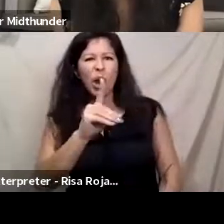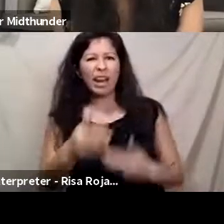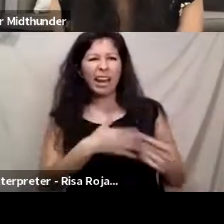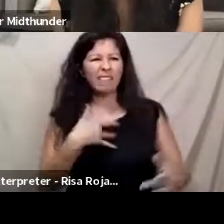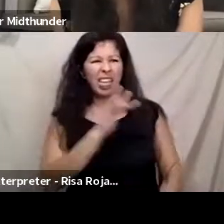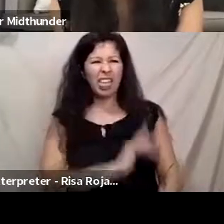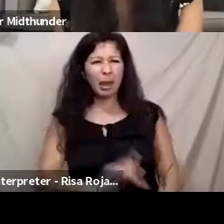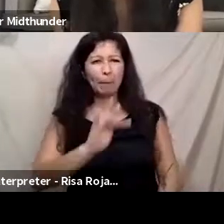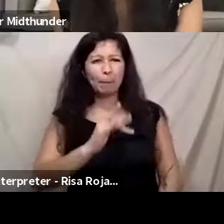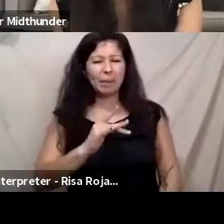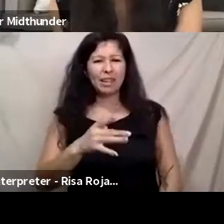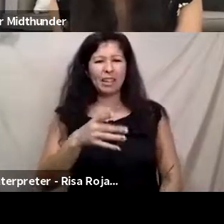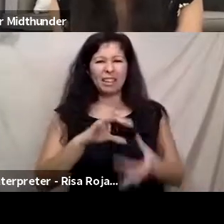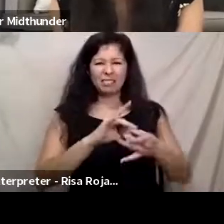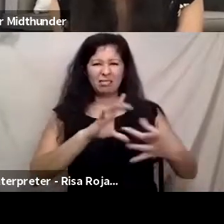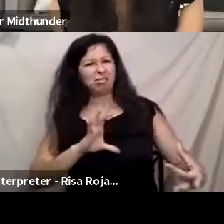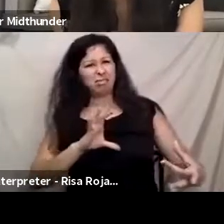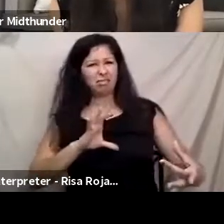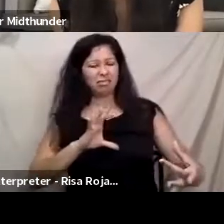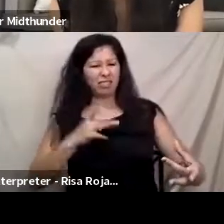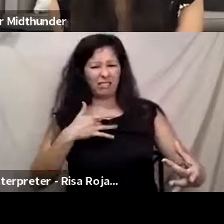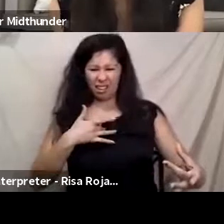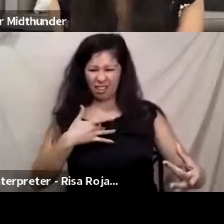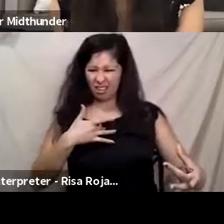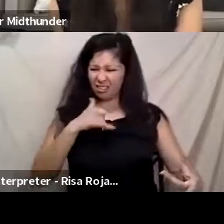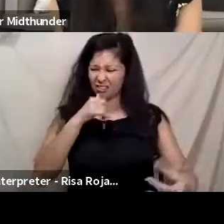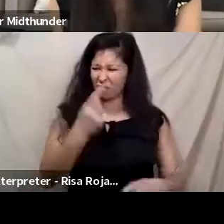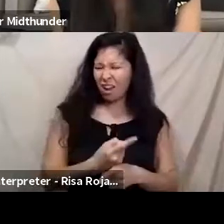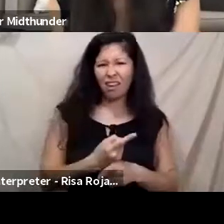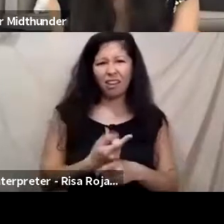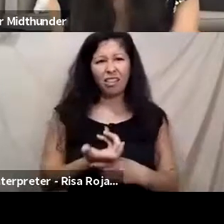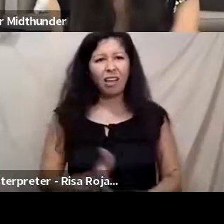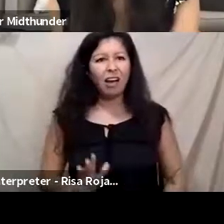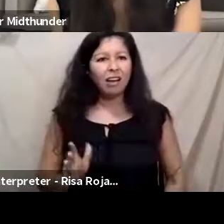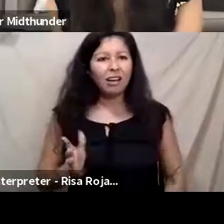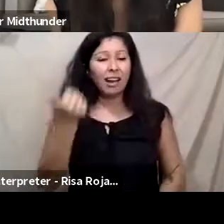emptiness that you feel, and this disconnection that you carry. And as